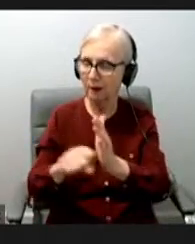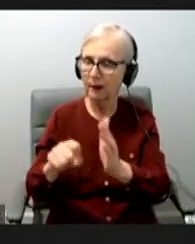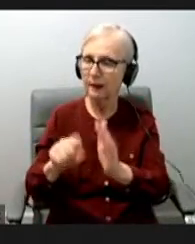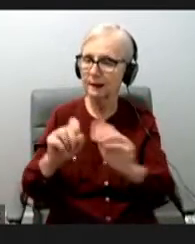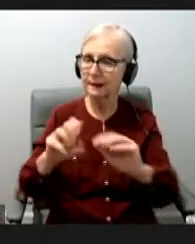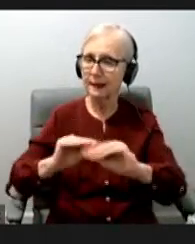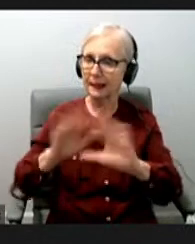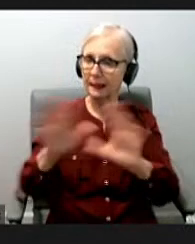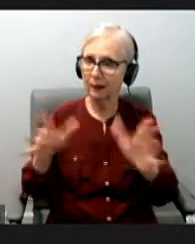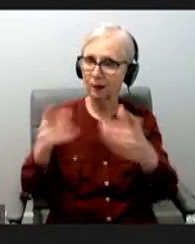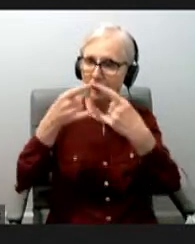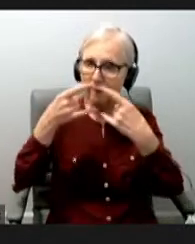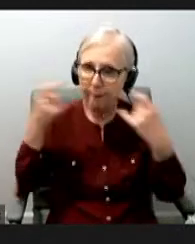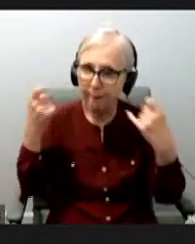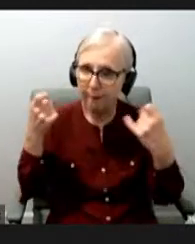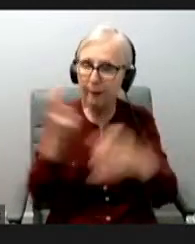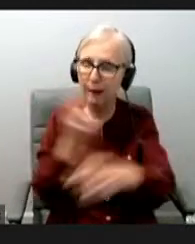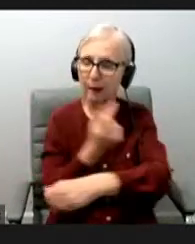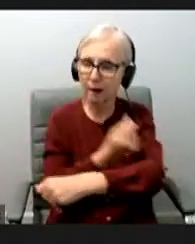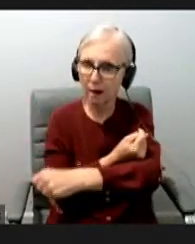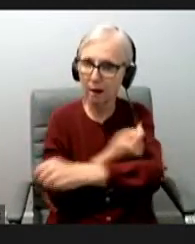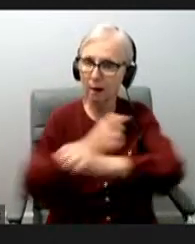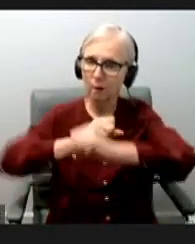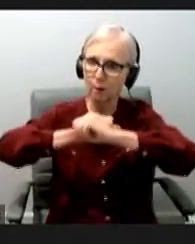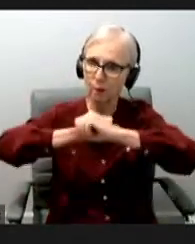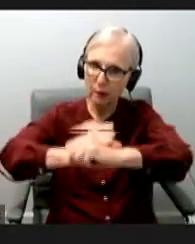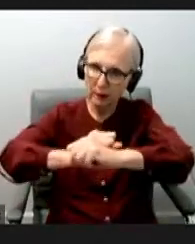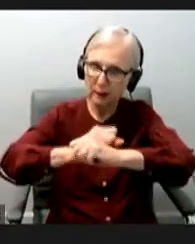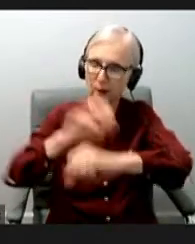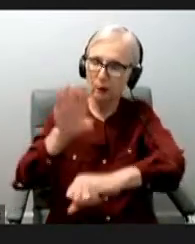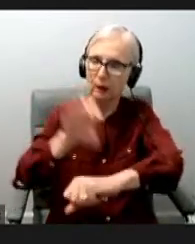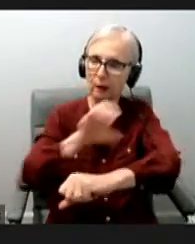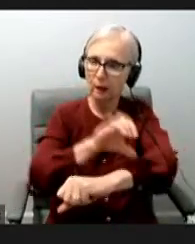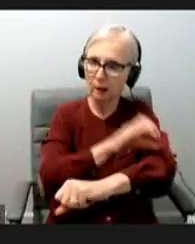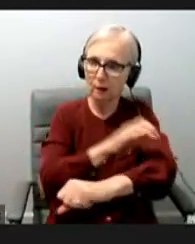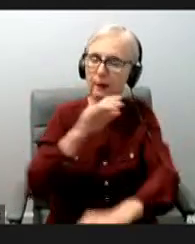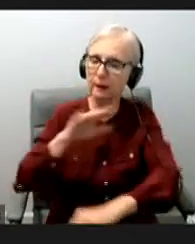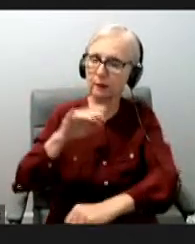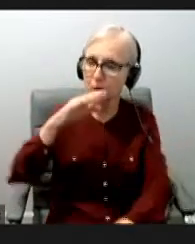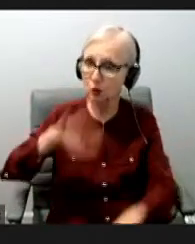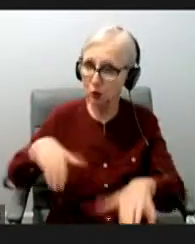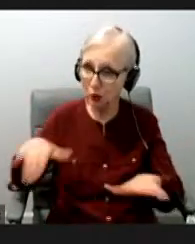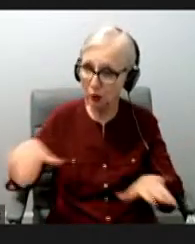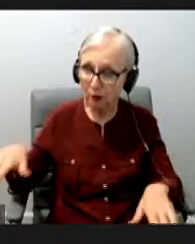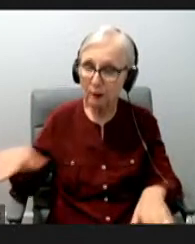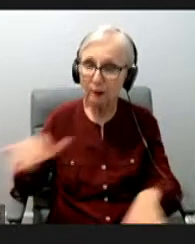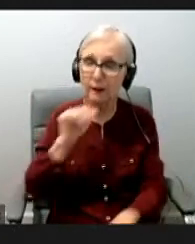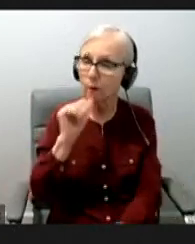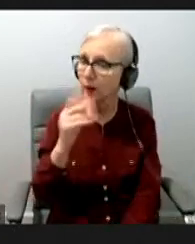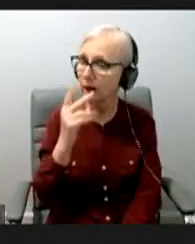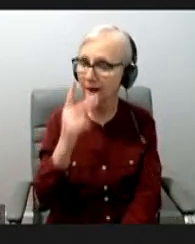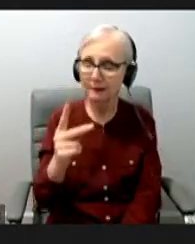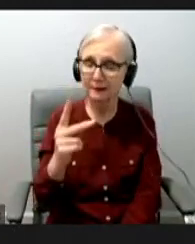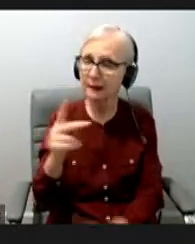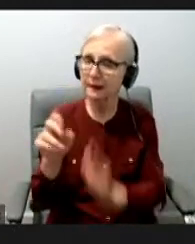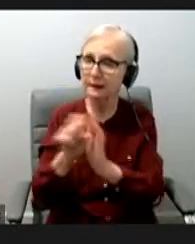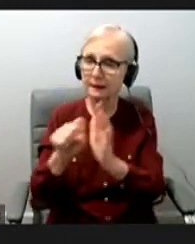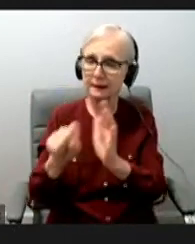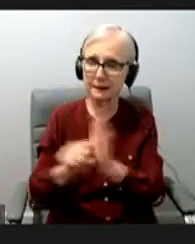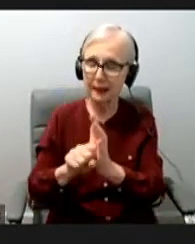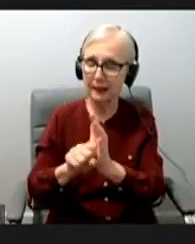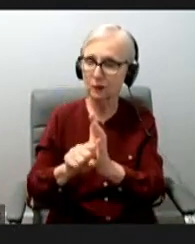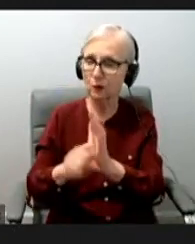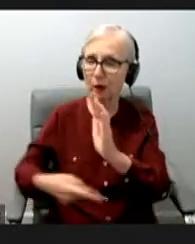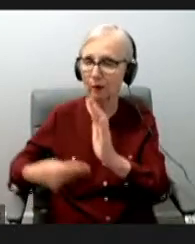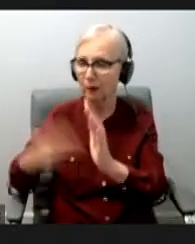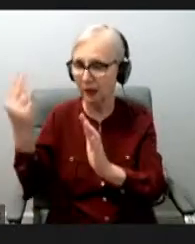masks and vaccination are protecting Colorado's kids in a way that we're not seeing in states where pediatric